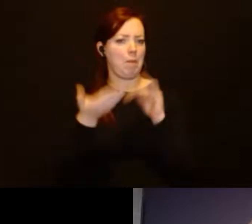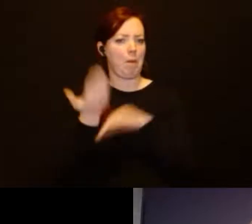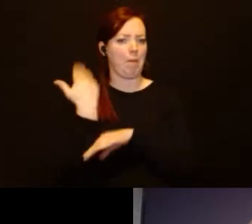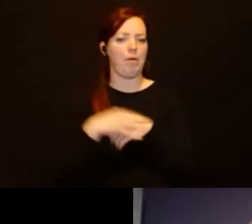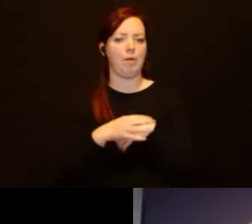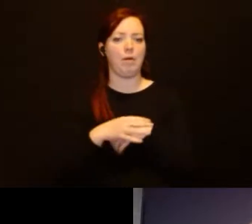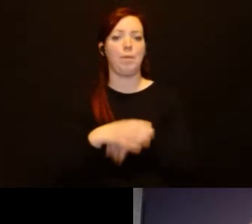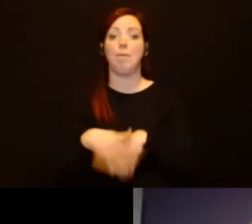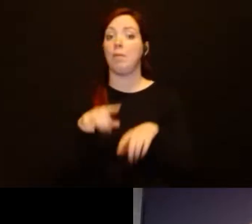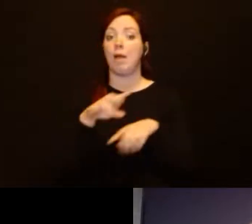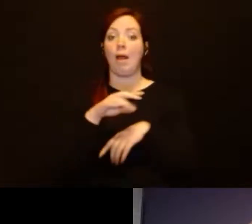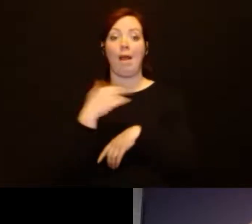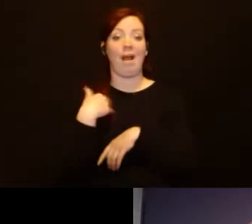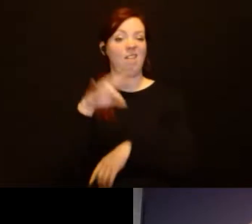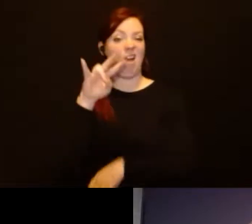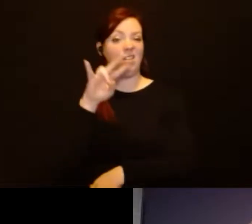74%